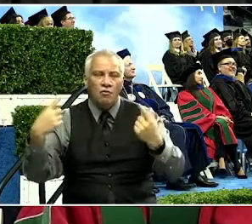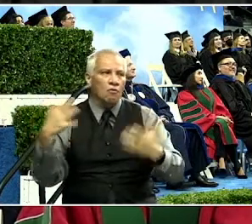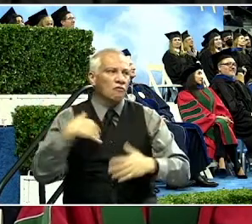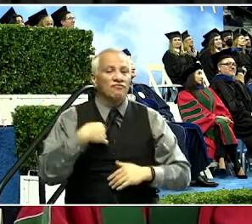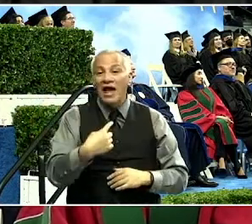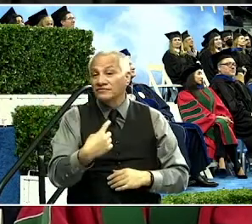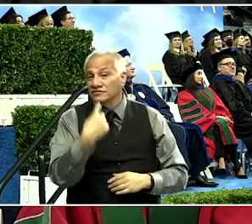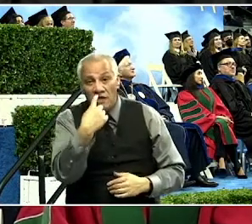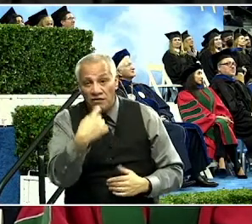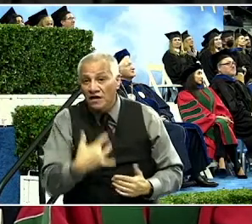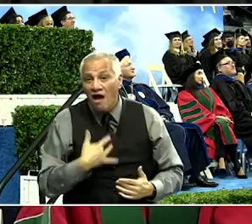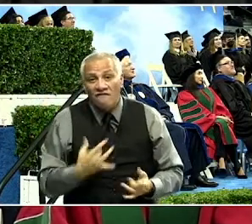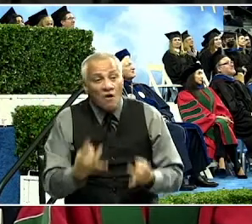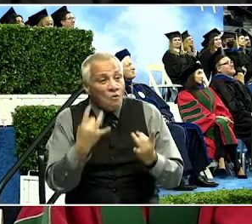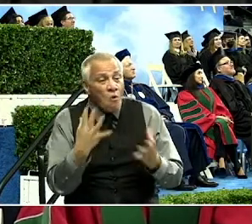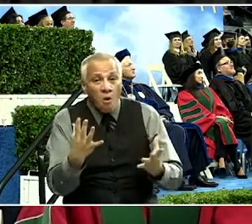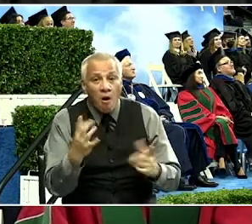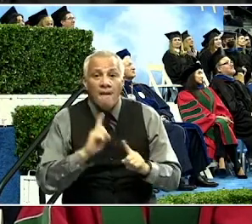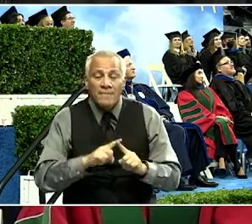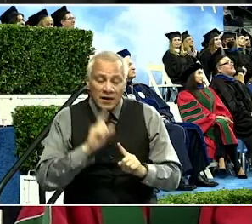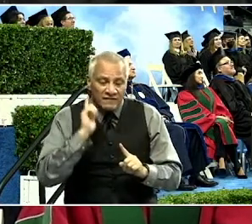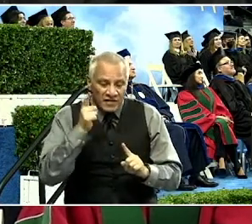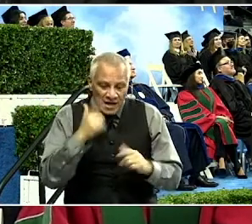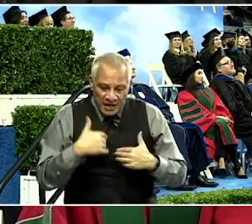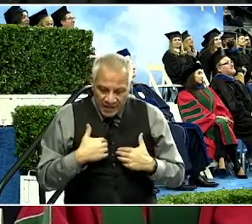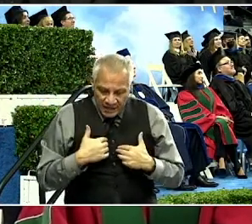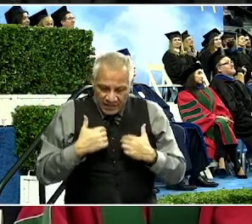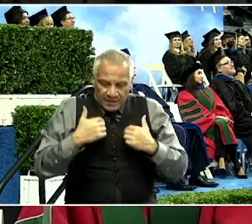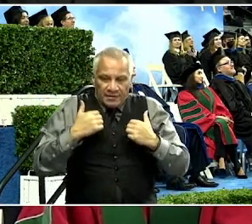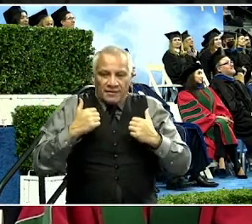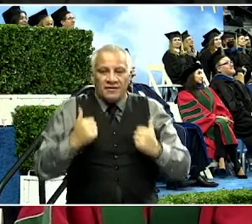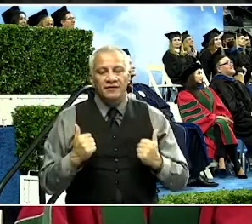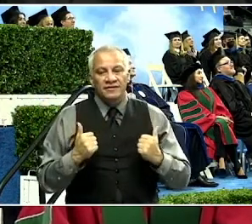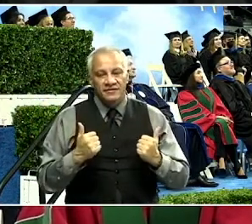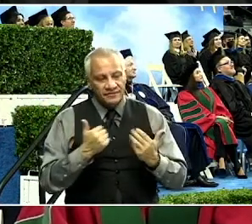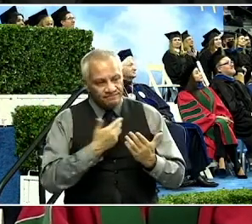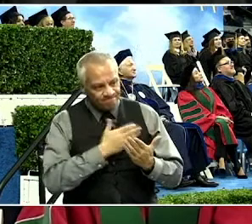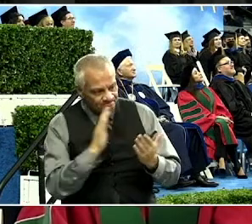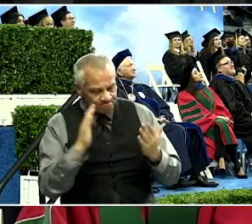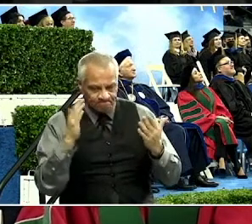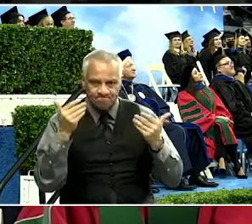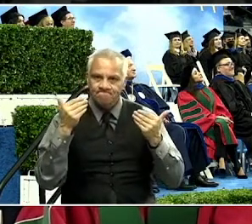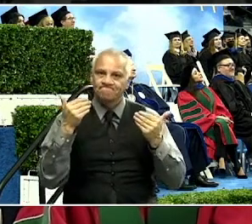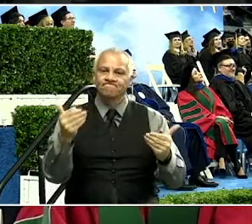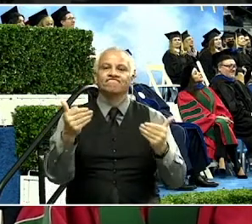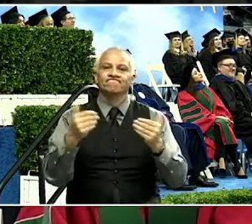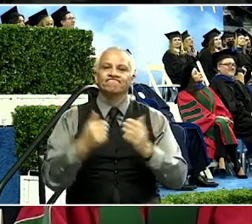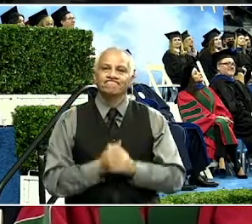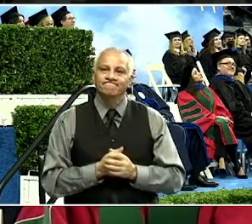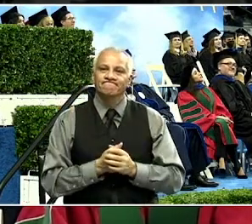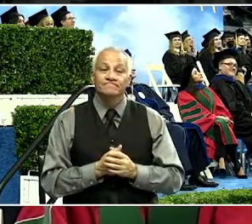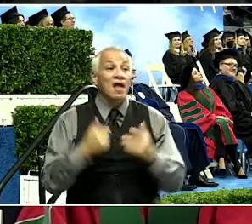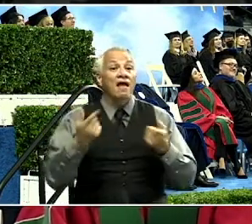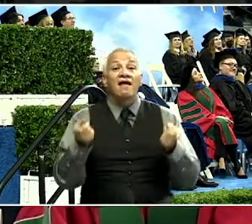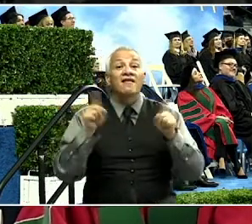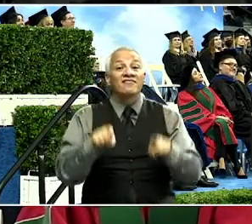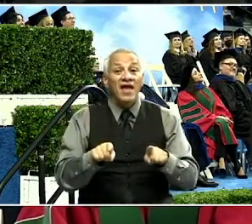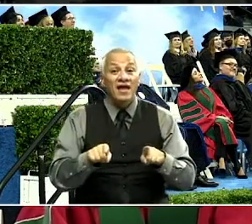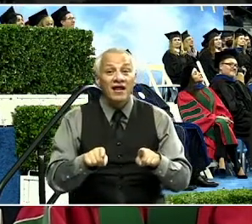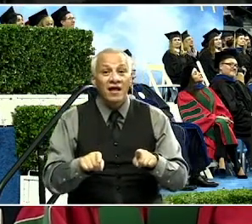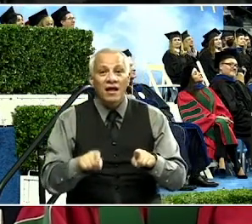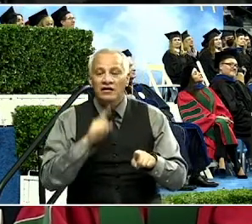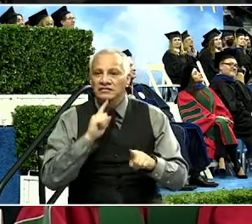felt terrible, but eventually I got up, dusted myself off, and I moved forward. Then, the